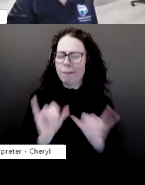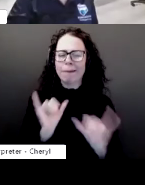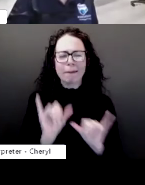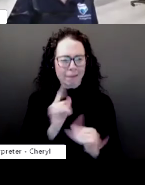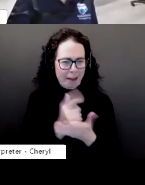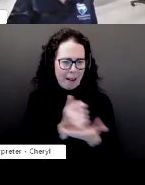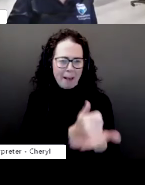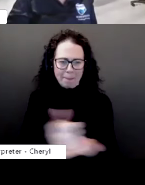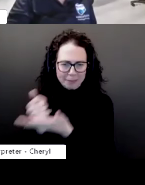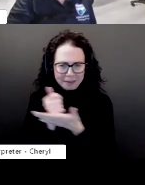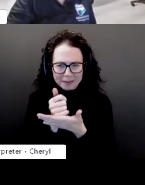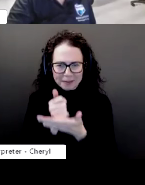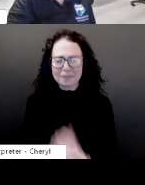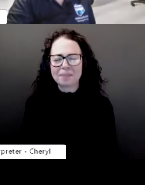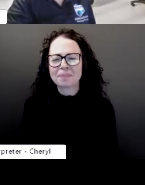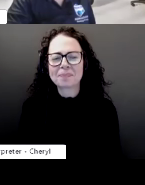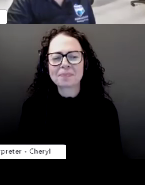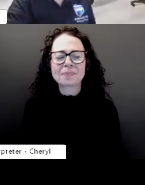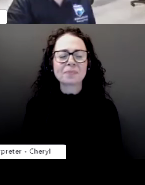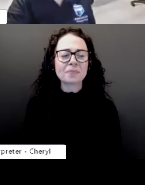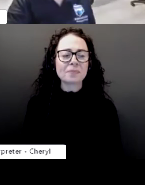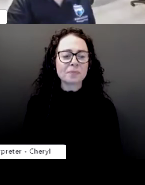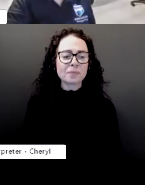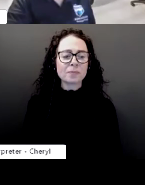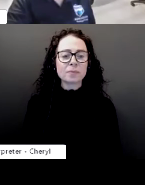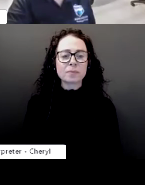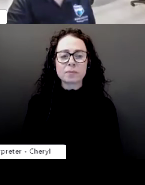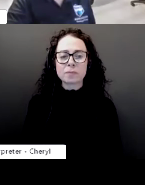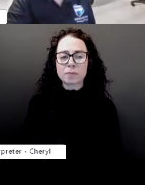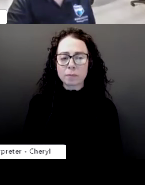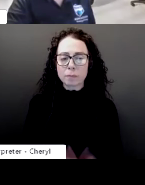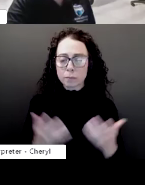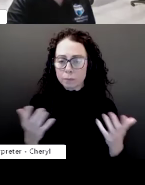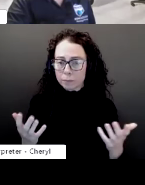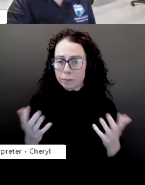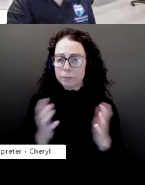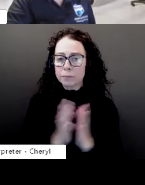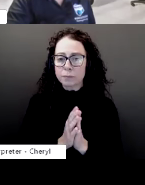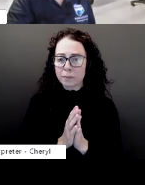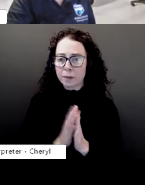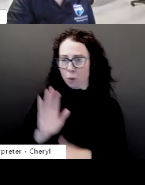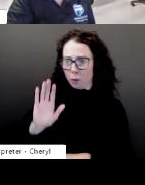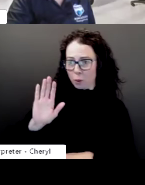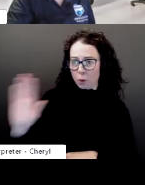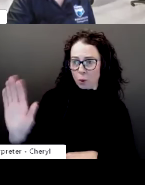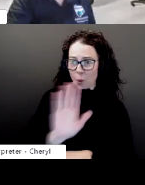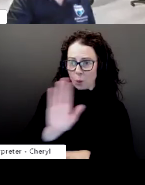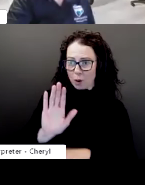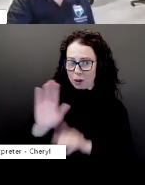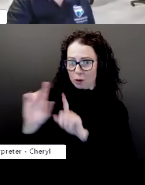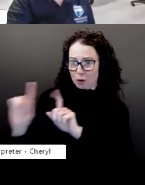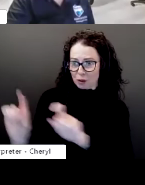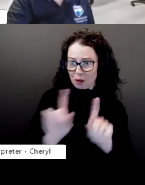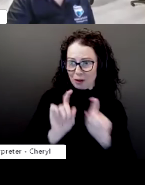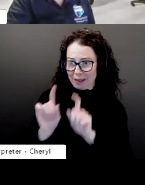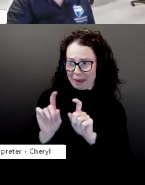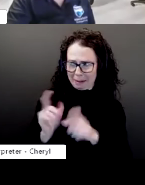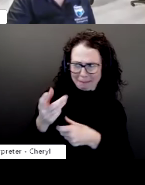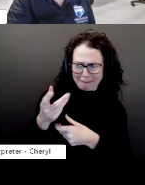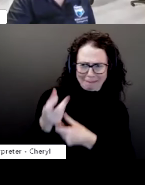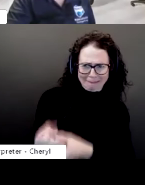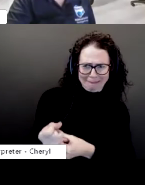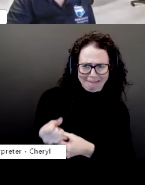pleasure. Thank you. Speaking of, we were asked, how do we know that we can trust your survey? Very good question. Thank you. You've learned a lot